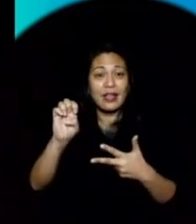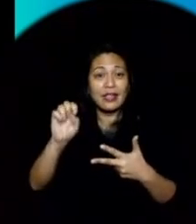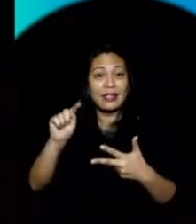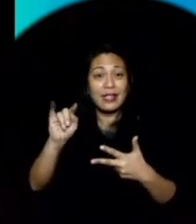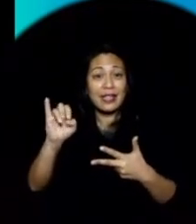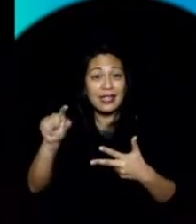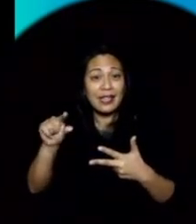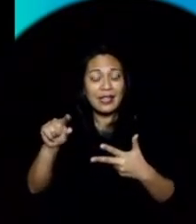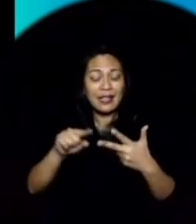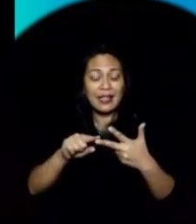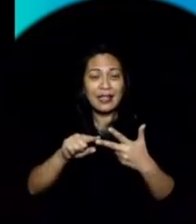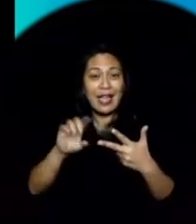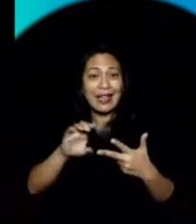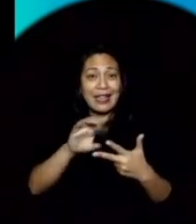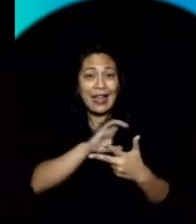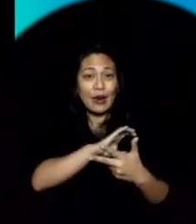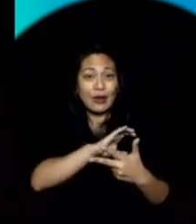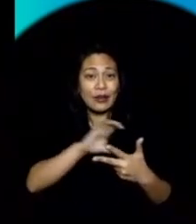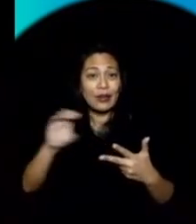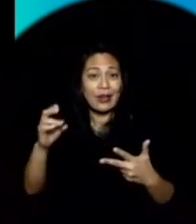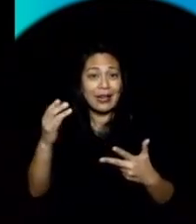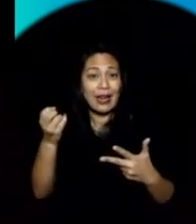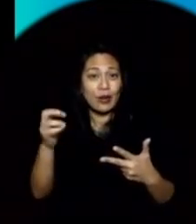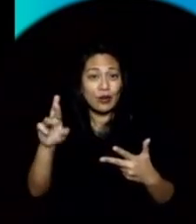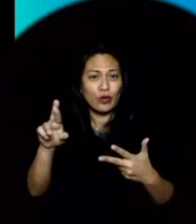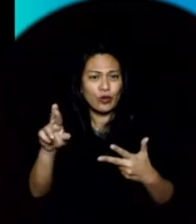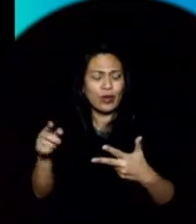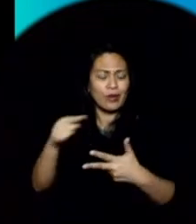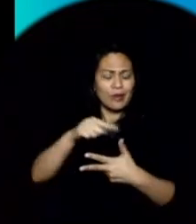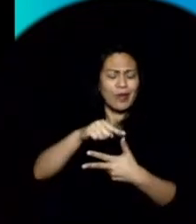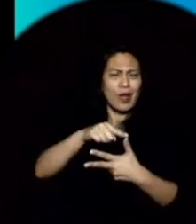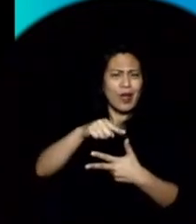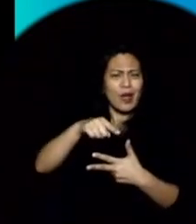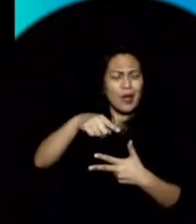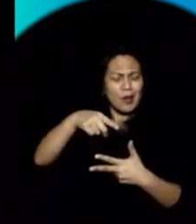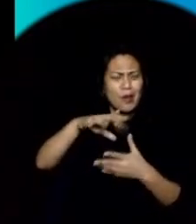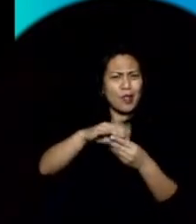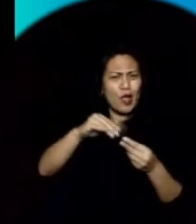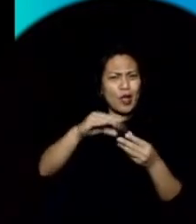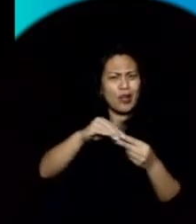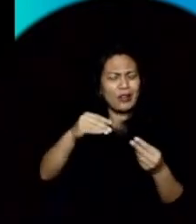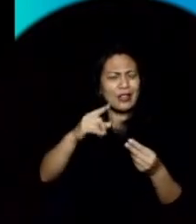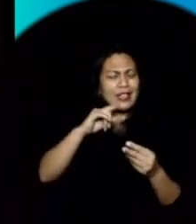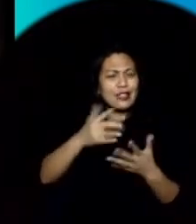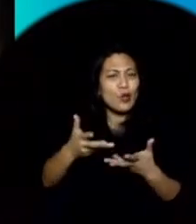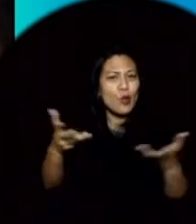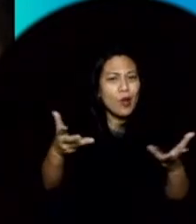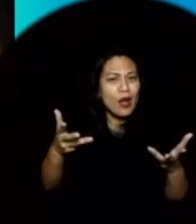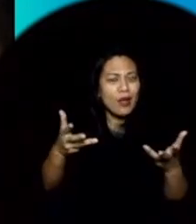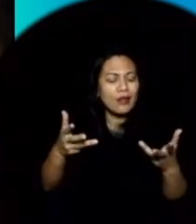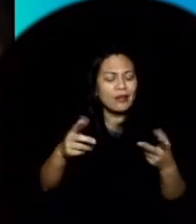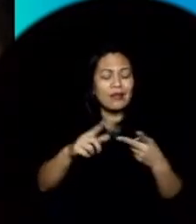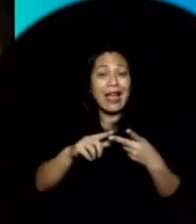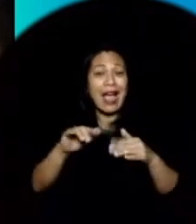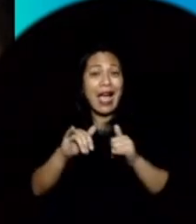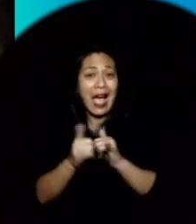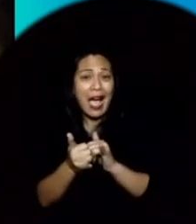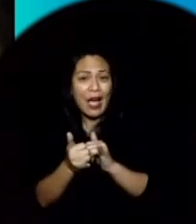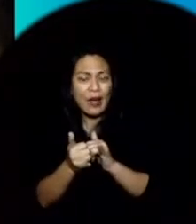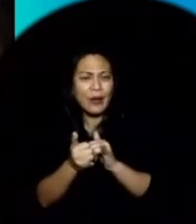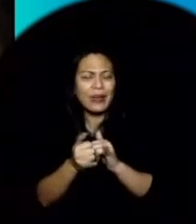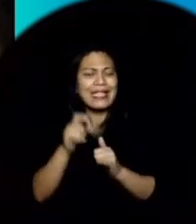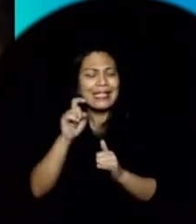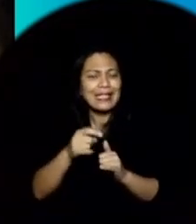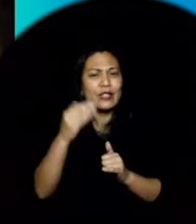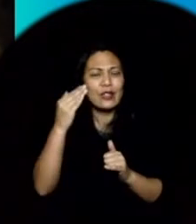the character. The plot is the what and how. In a mystery, there's always going to be a puzzle